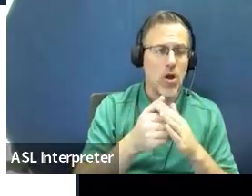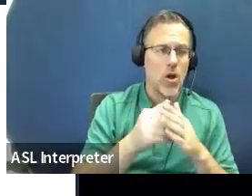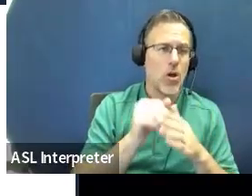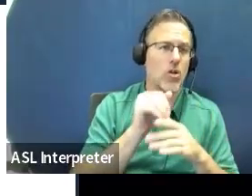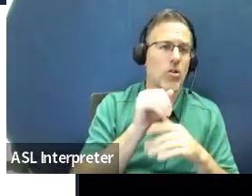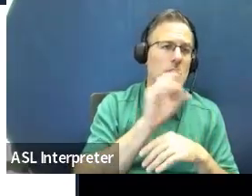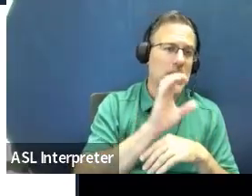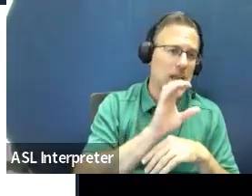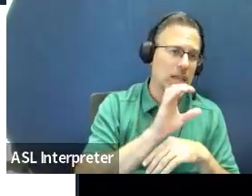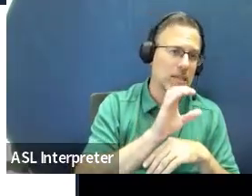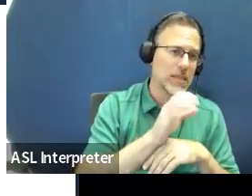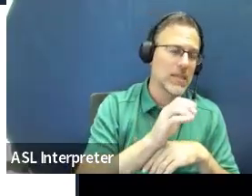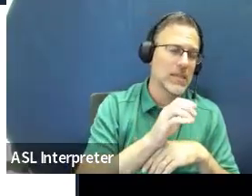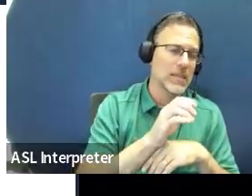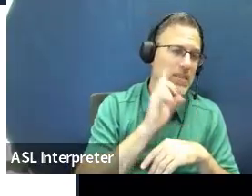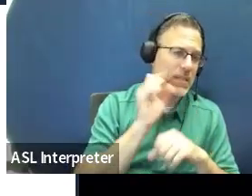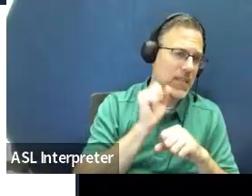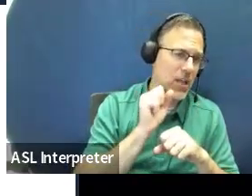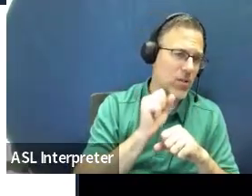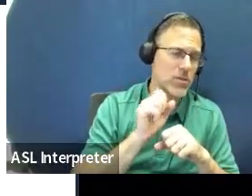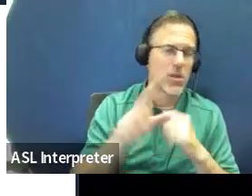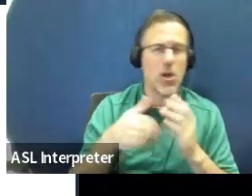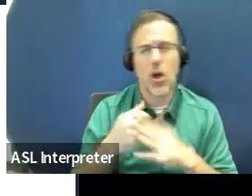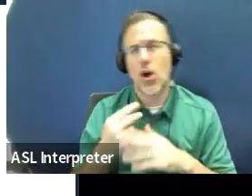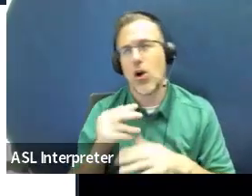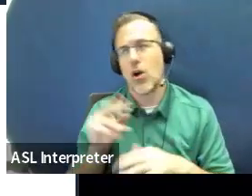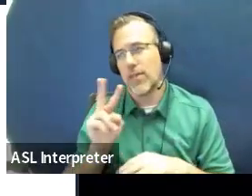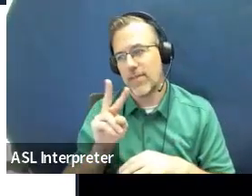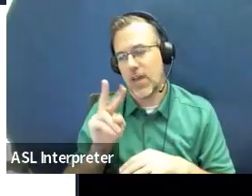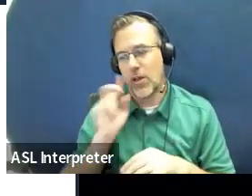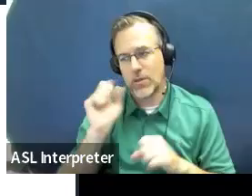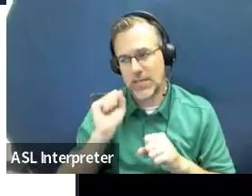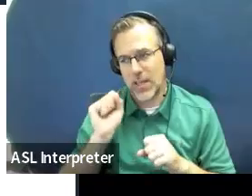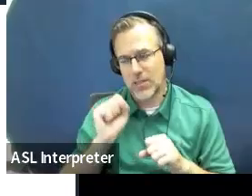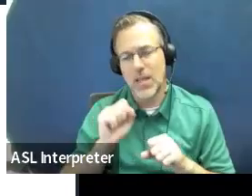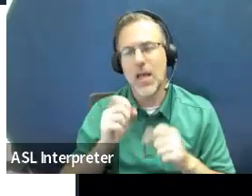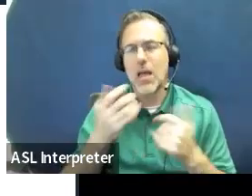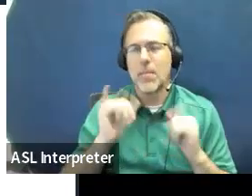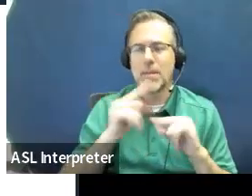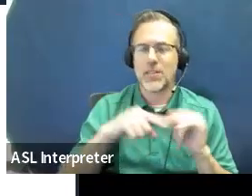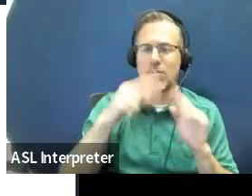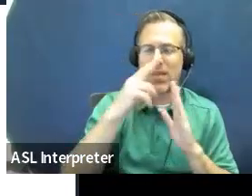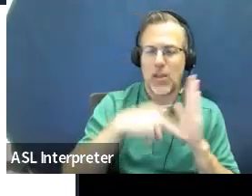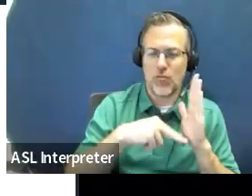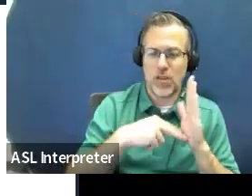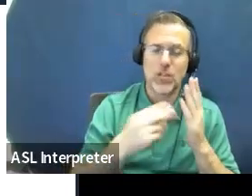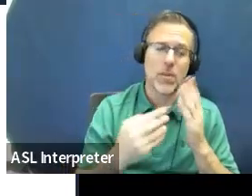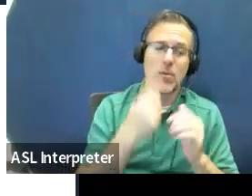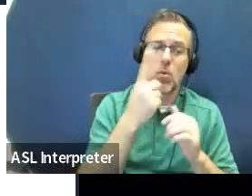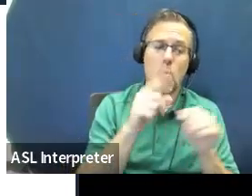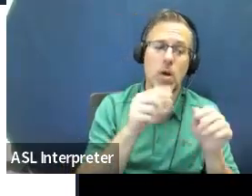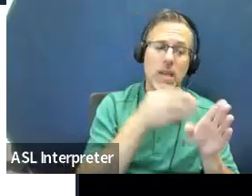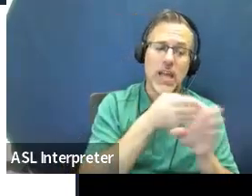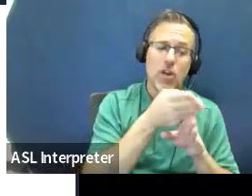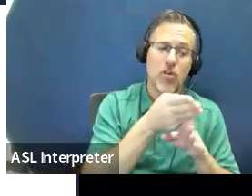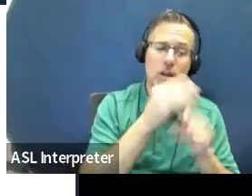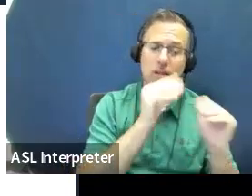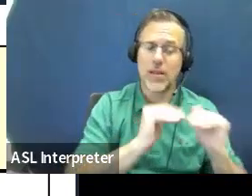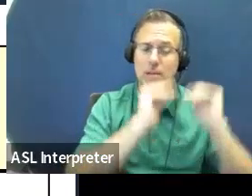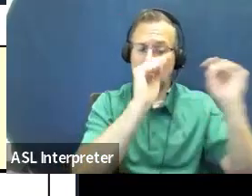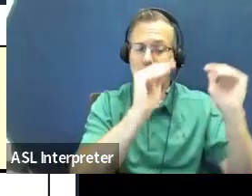but they can't read the high frequency sight words or something like that. So they're moving on in one area, but not another.